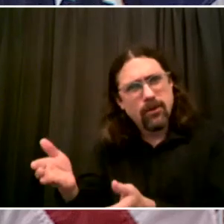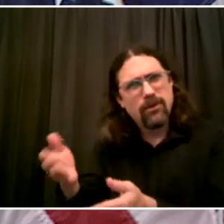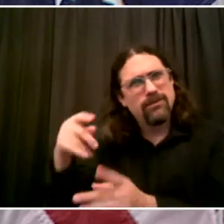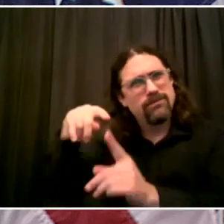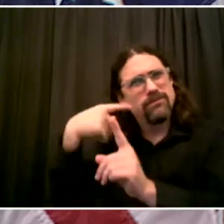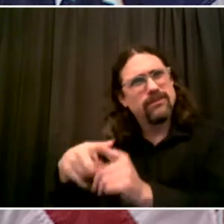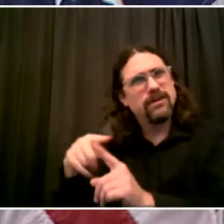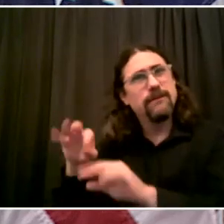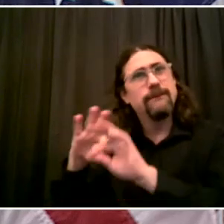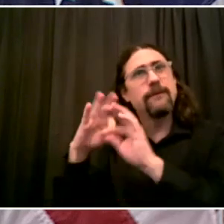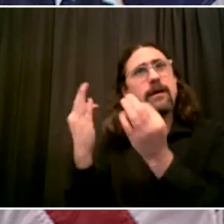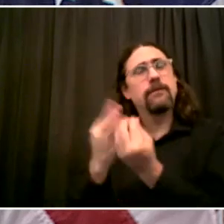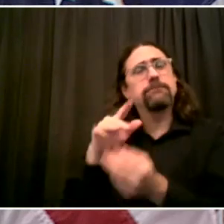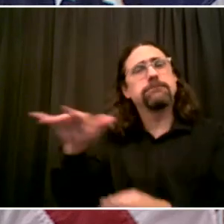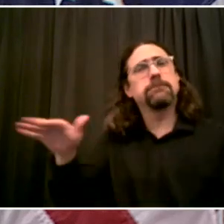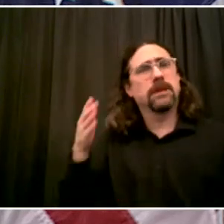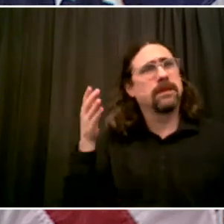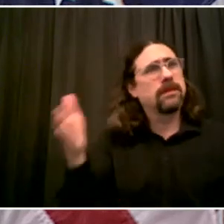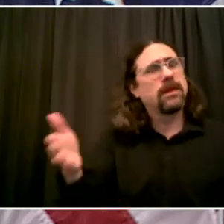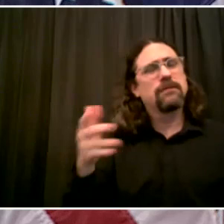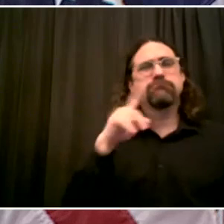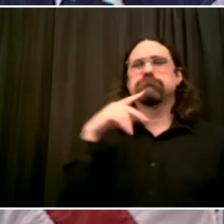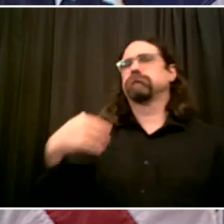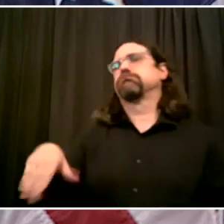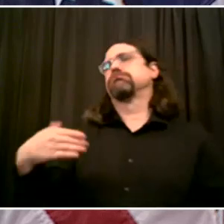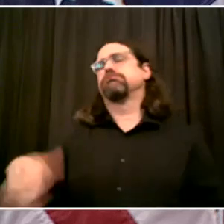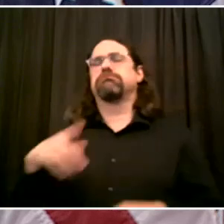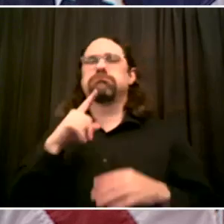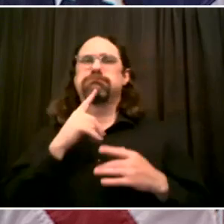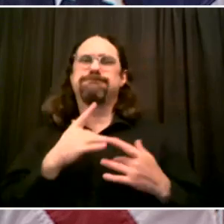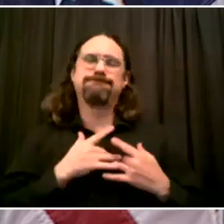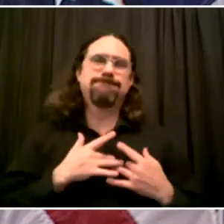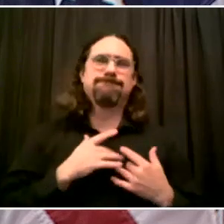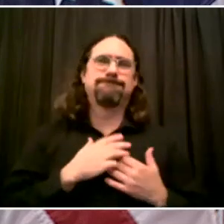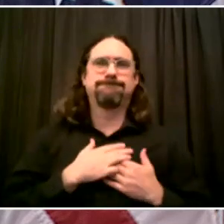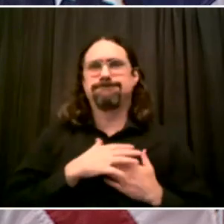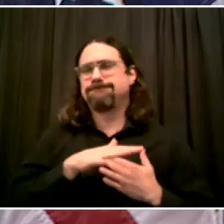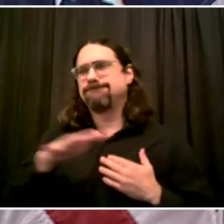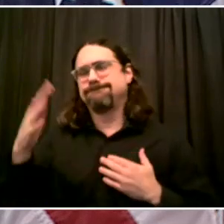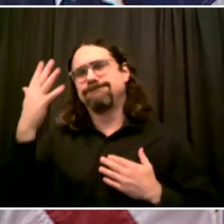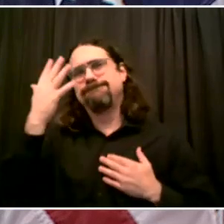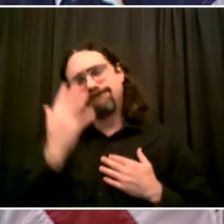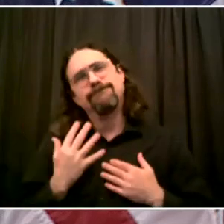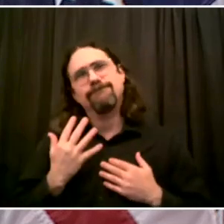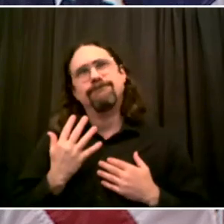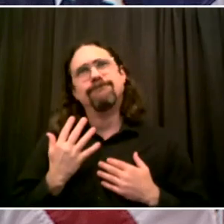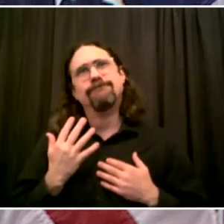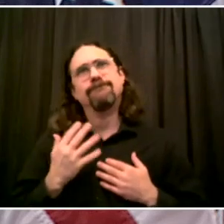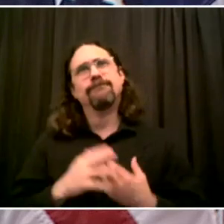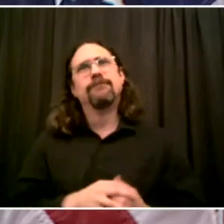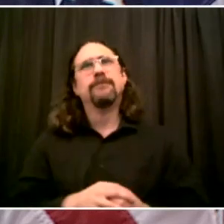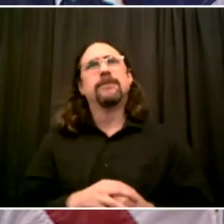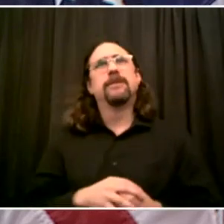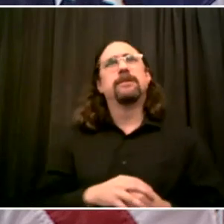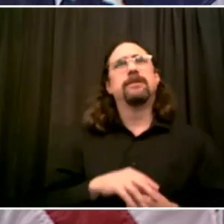And I could see the raw pain and anger in the crowd gathered. I felt it, I heard it.